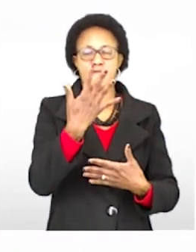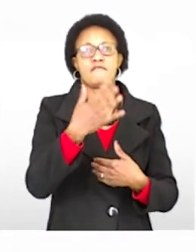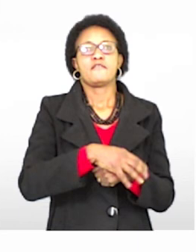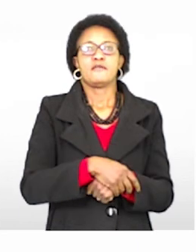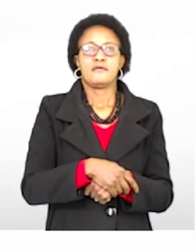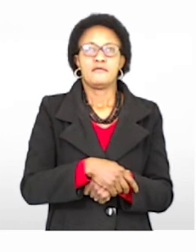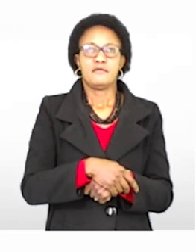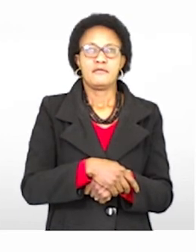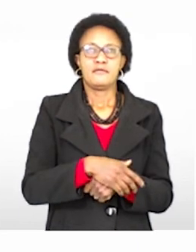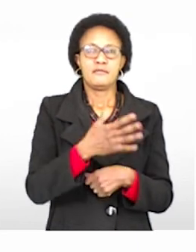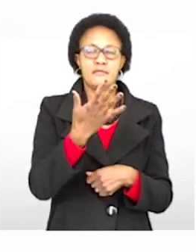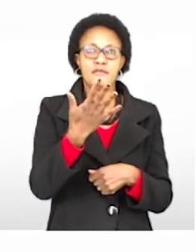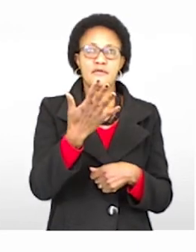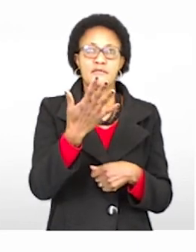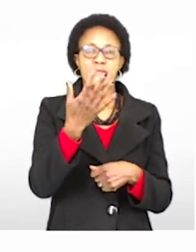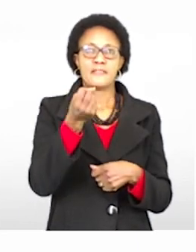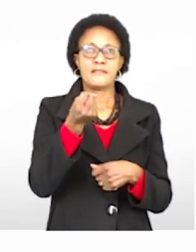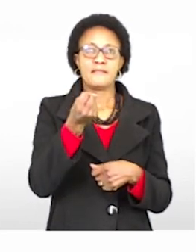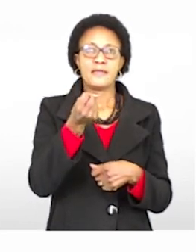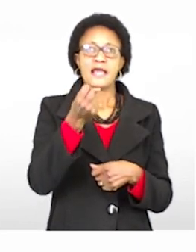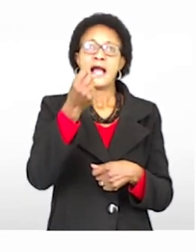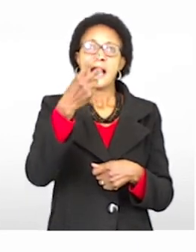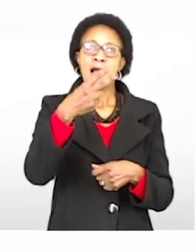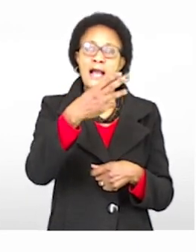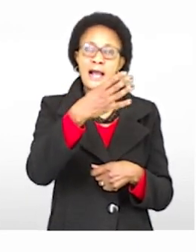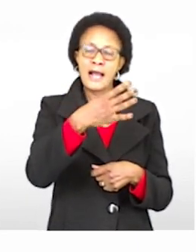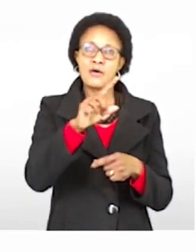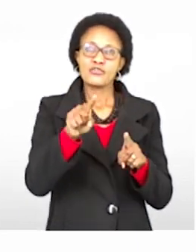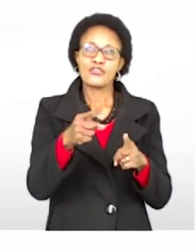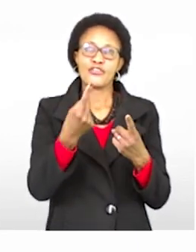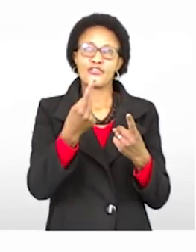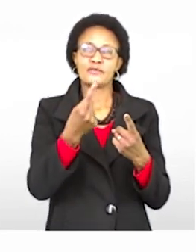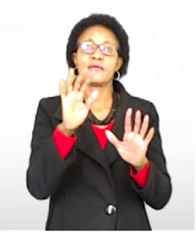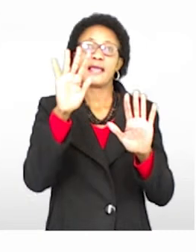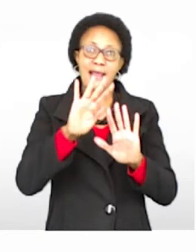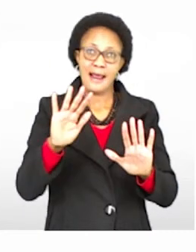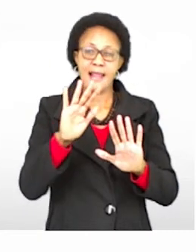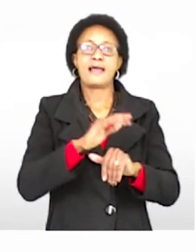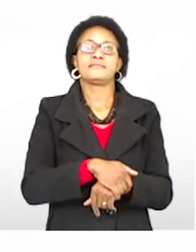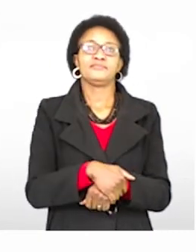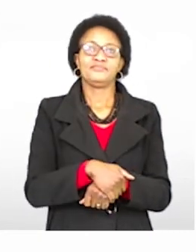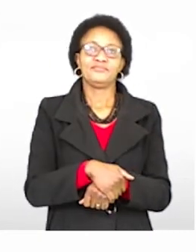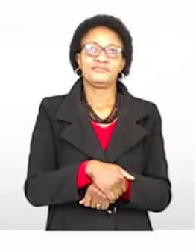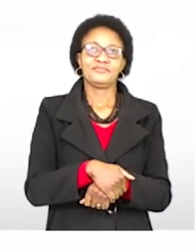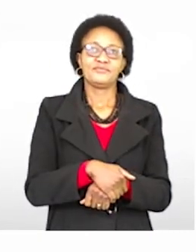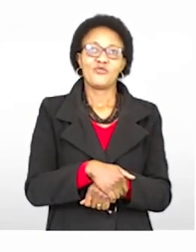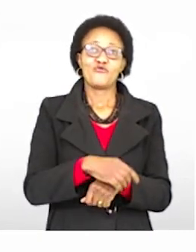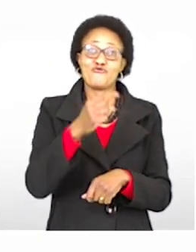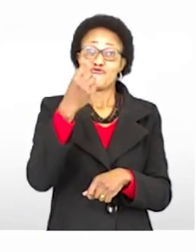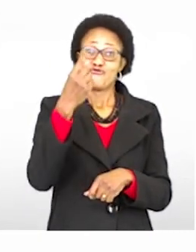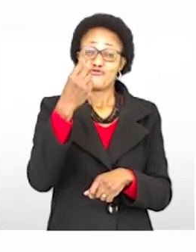On page 5, it says count the items and color them. Yay, we get to do a bit